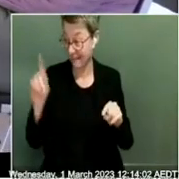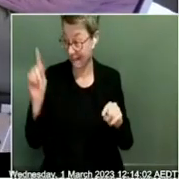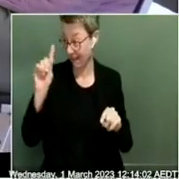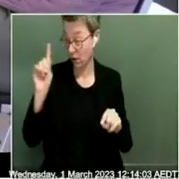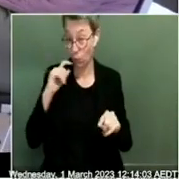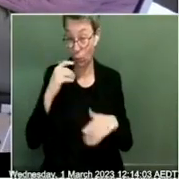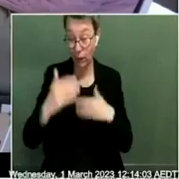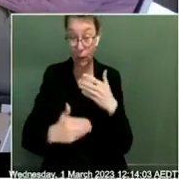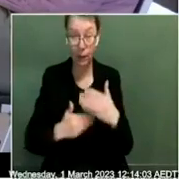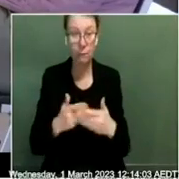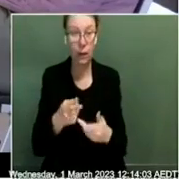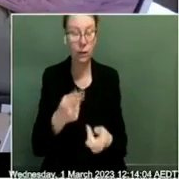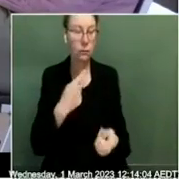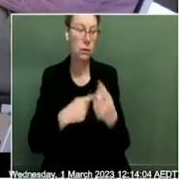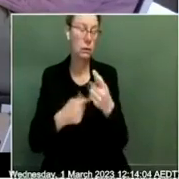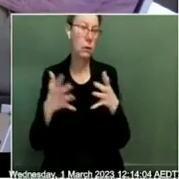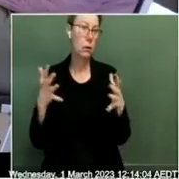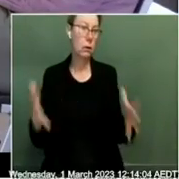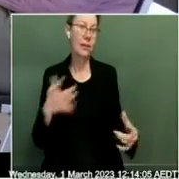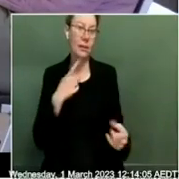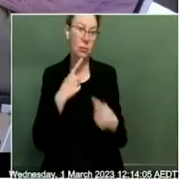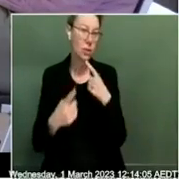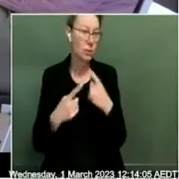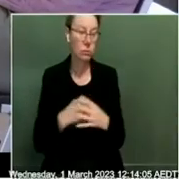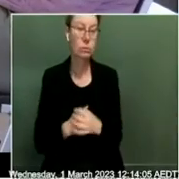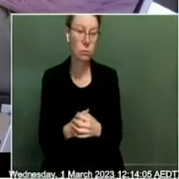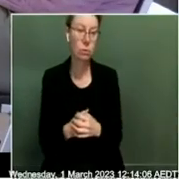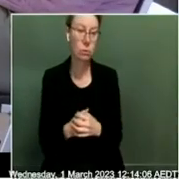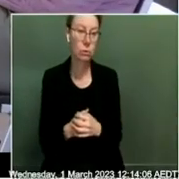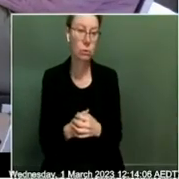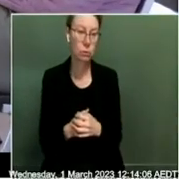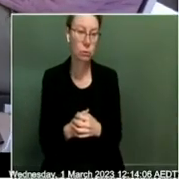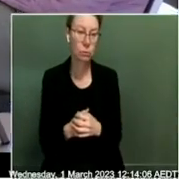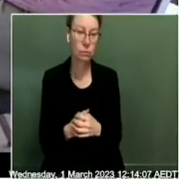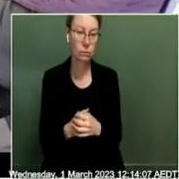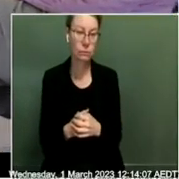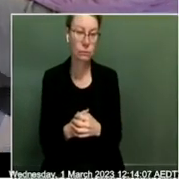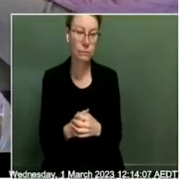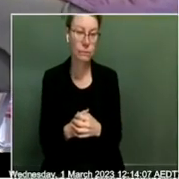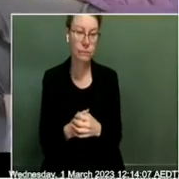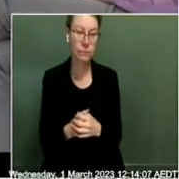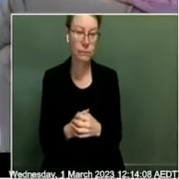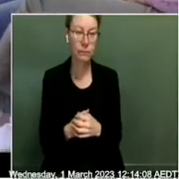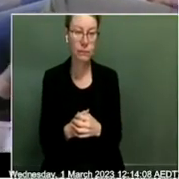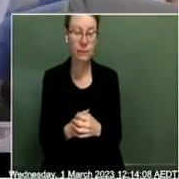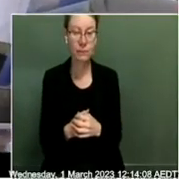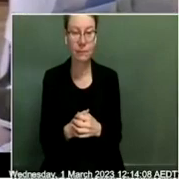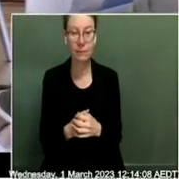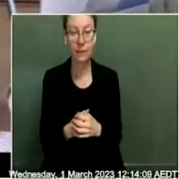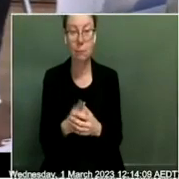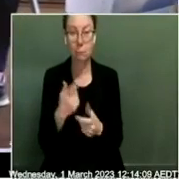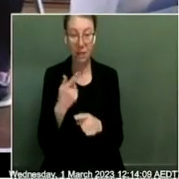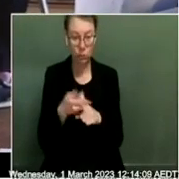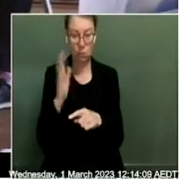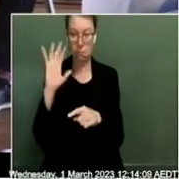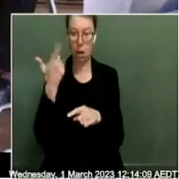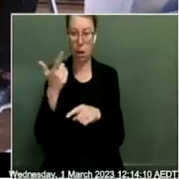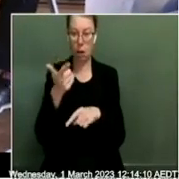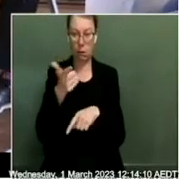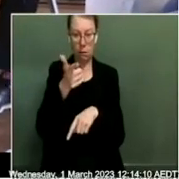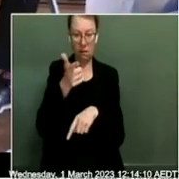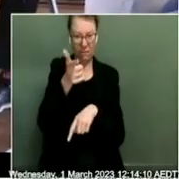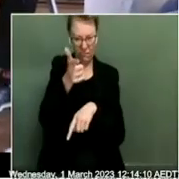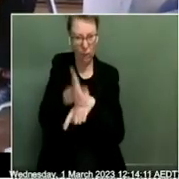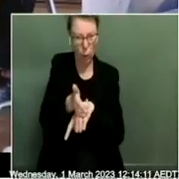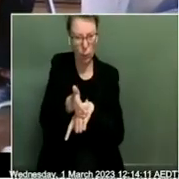Very good. Yeah, it's a lot. To mull over, and it's on the record, so we'll be able to look at that and